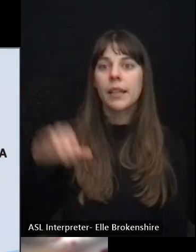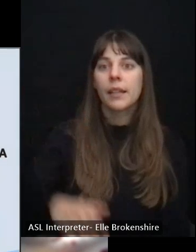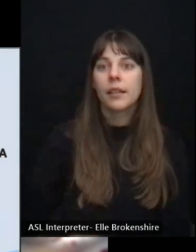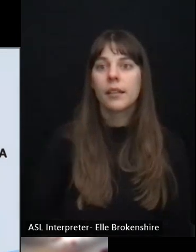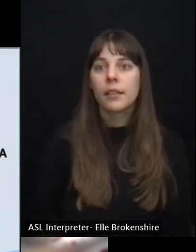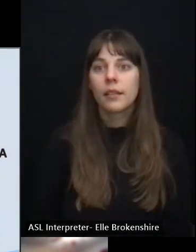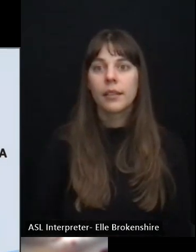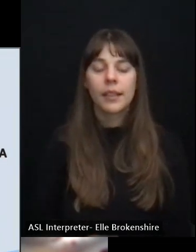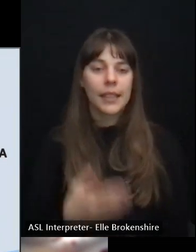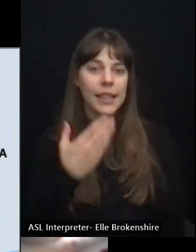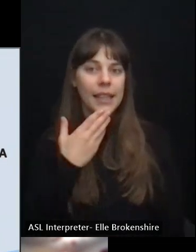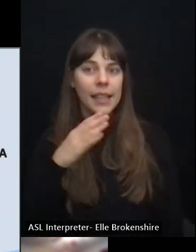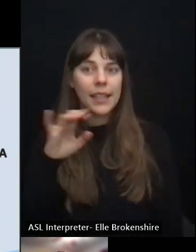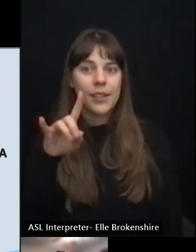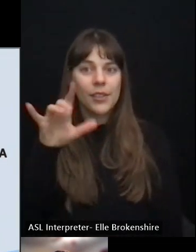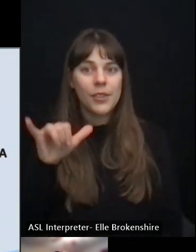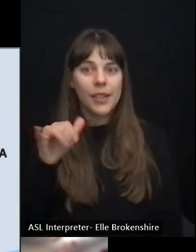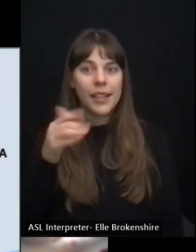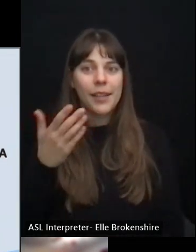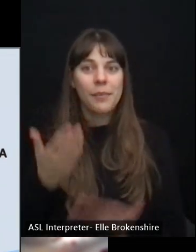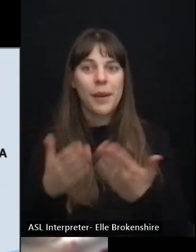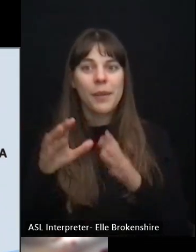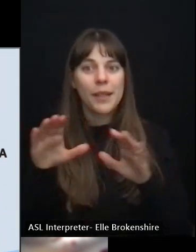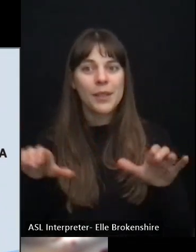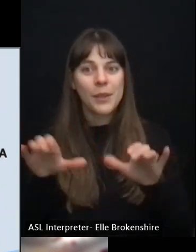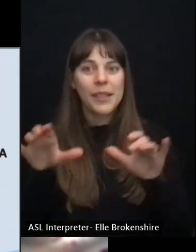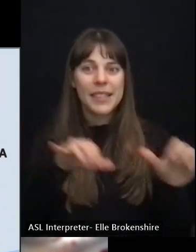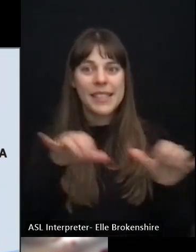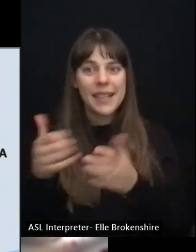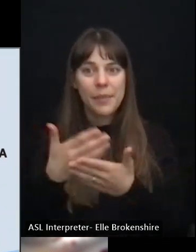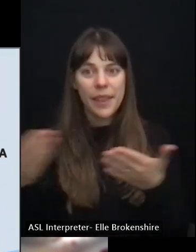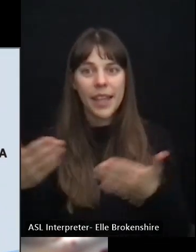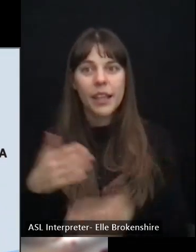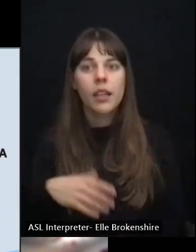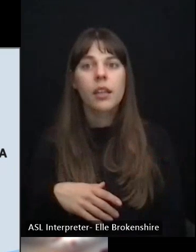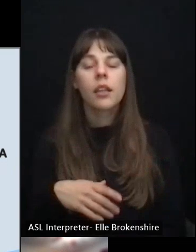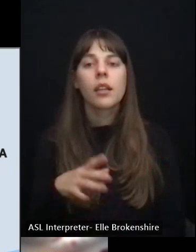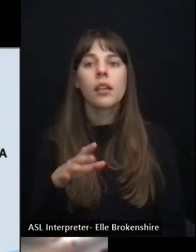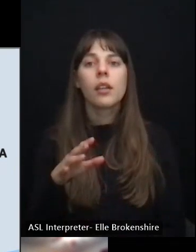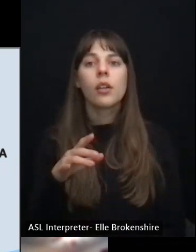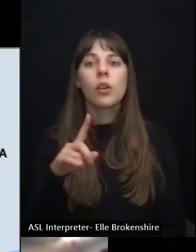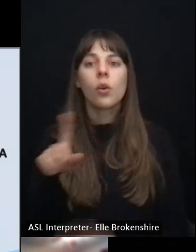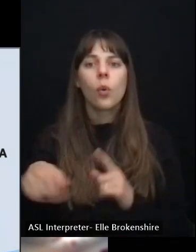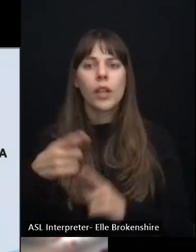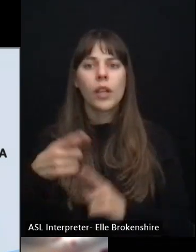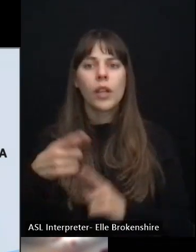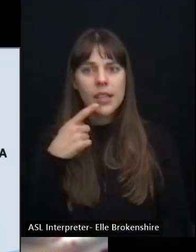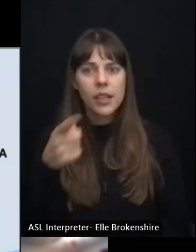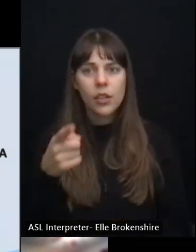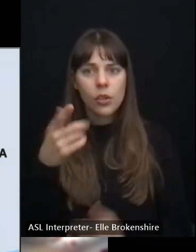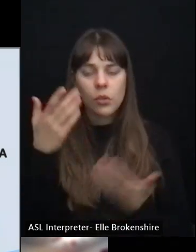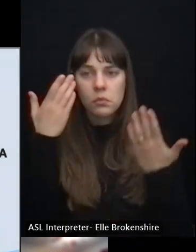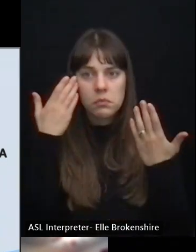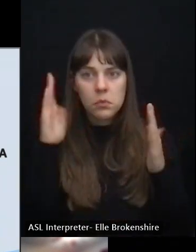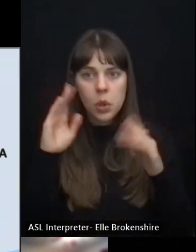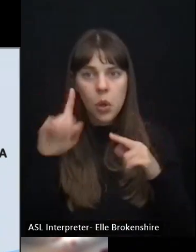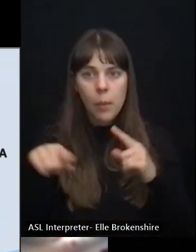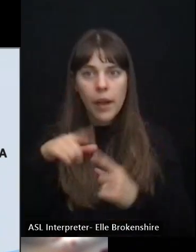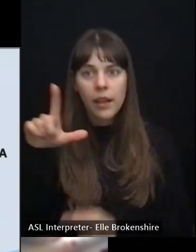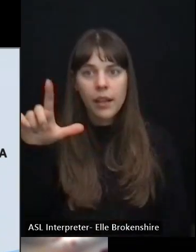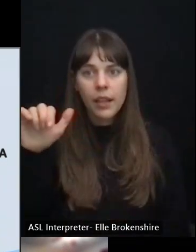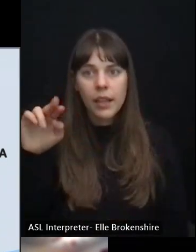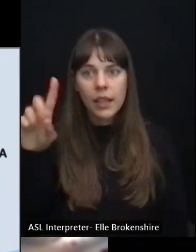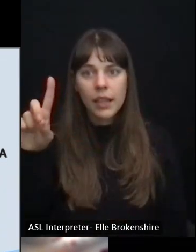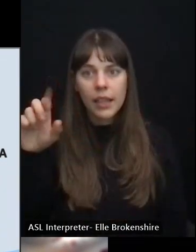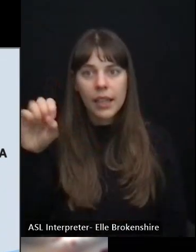Thanks, Judy. I was probably doing the same thing. Hey, my little Mike. So when you say that you are not aware of any landslides, I'm also a member